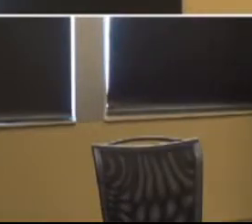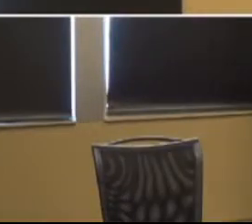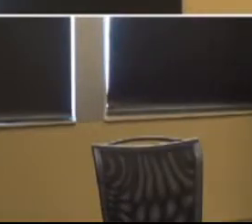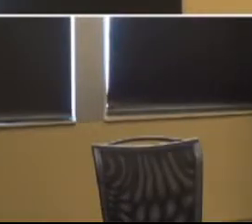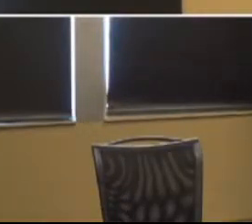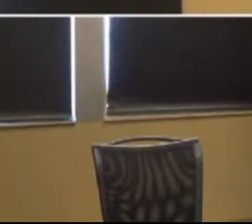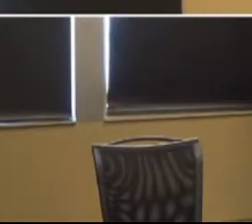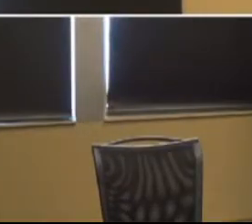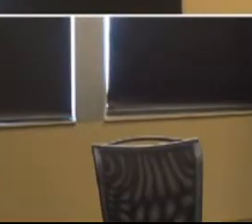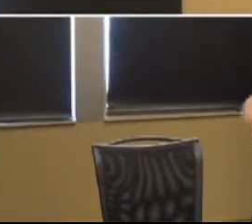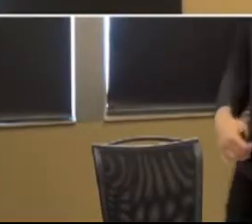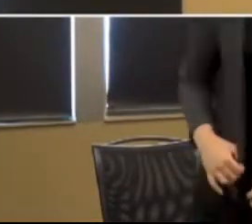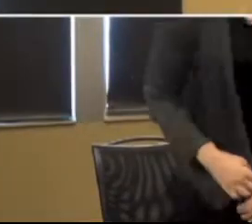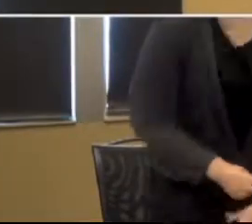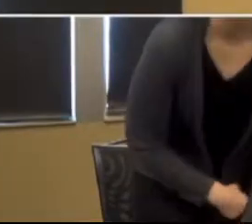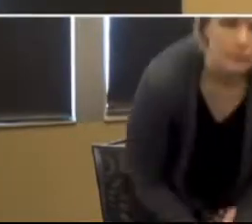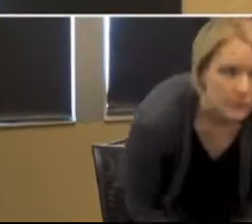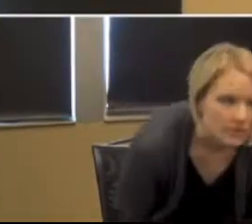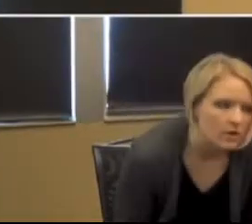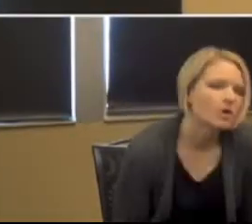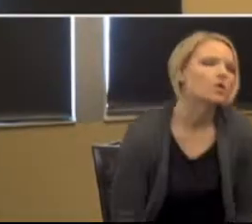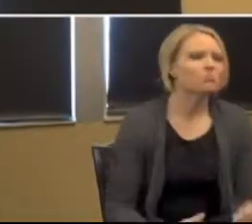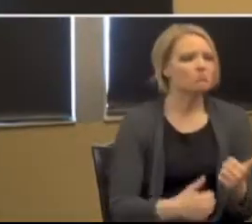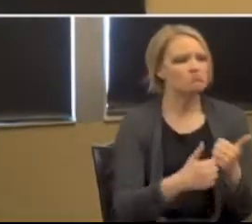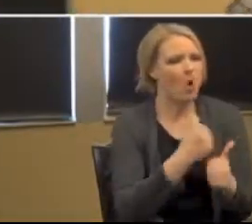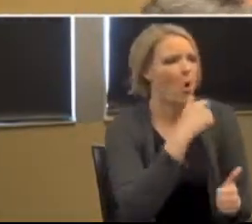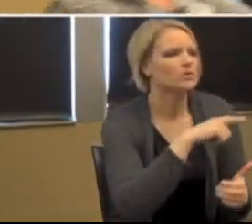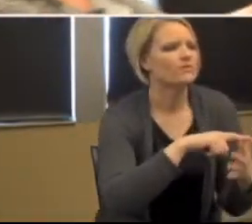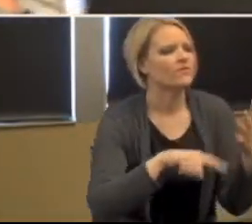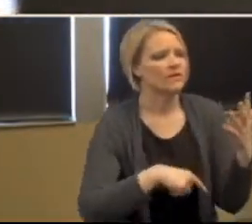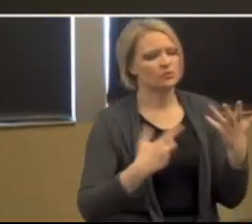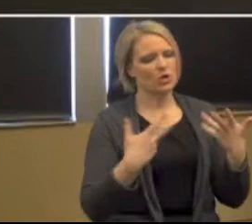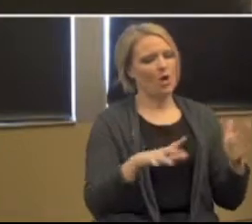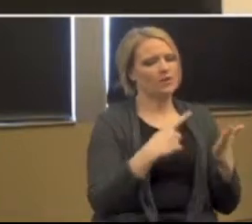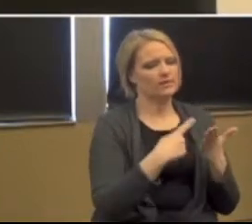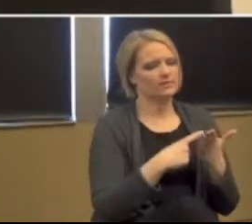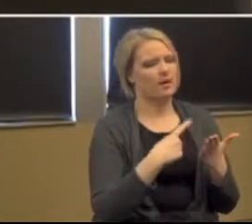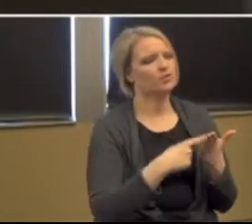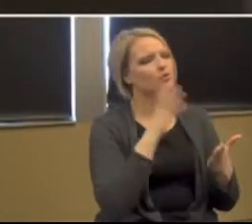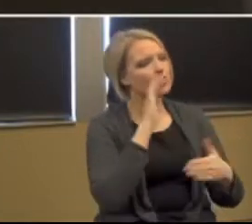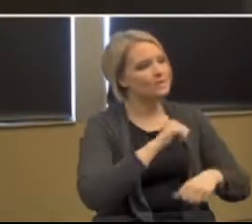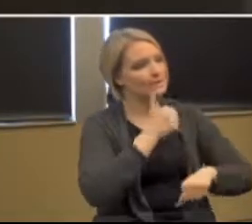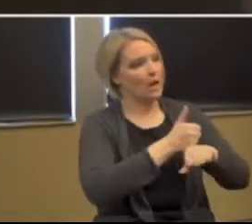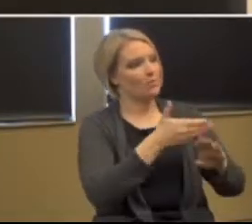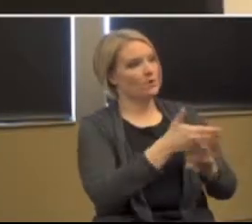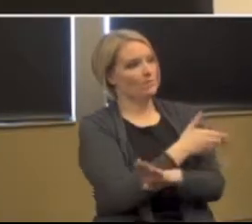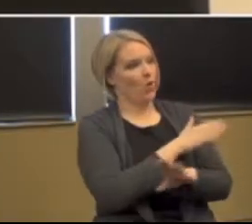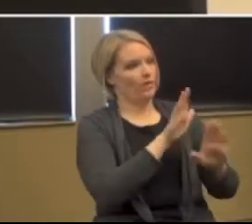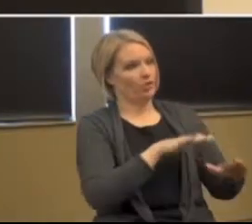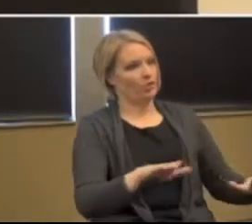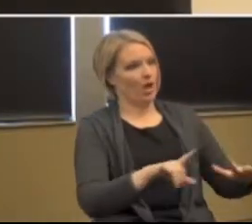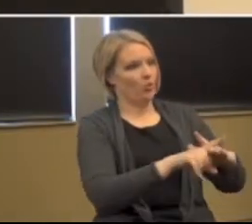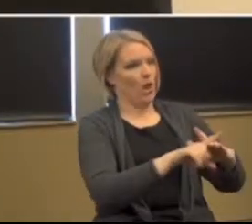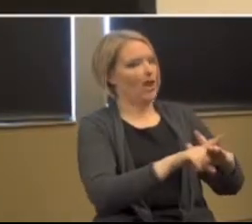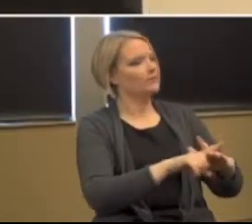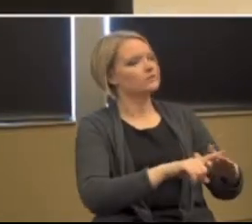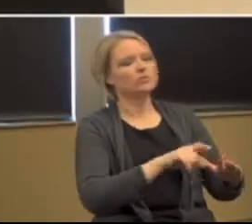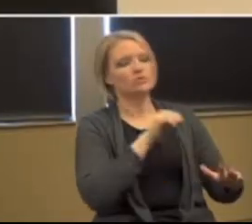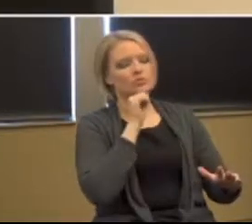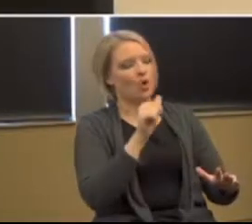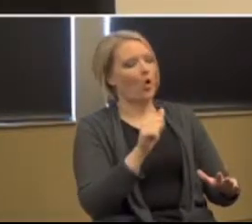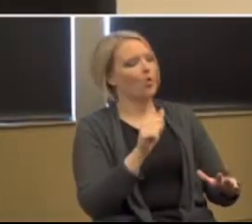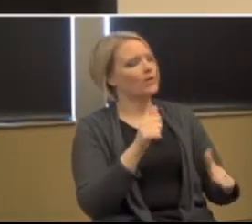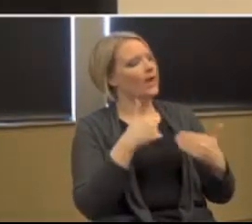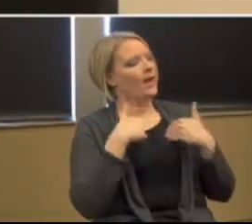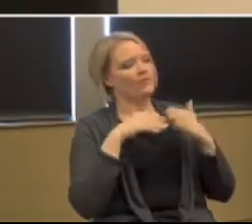points on this slide, Nikki has already talked about, but you'll set up materials before the child gets there. You will not have the student take